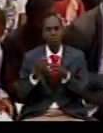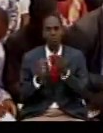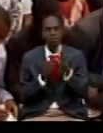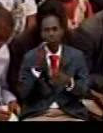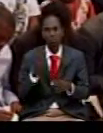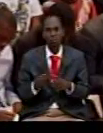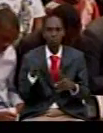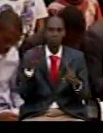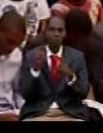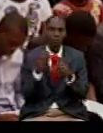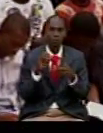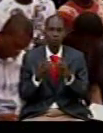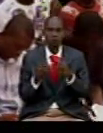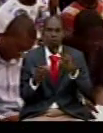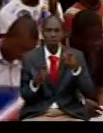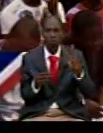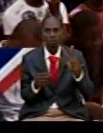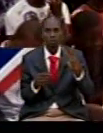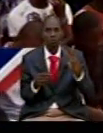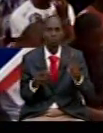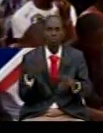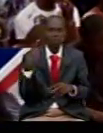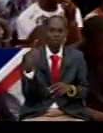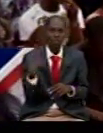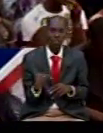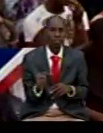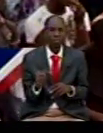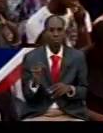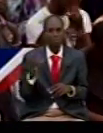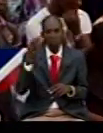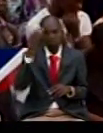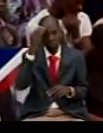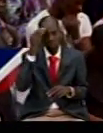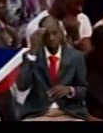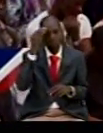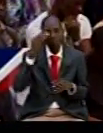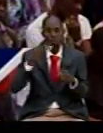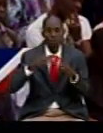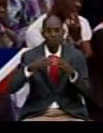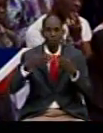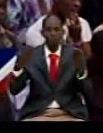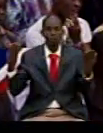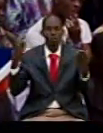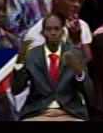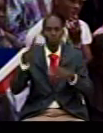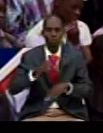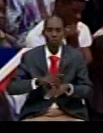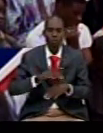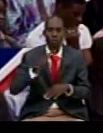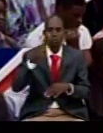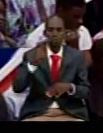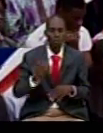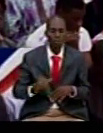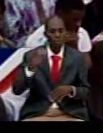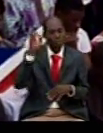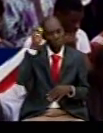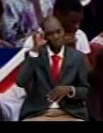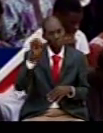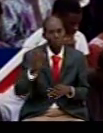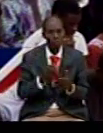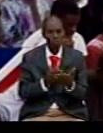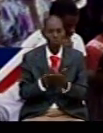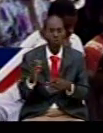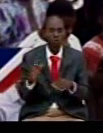two now, the discerned, disclosed touch by his